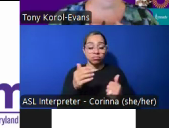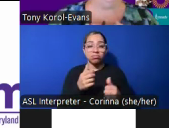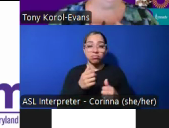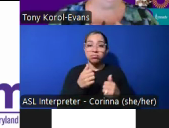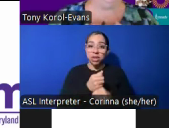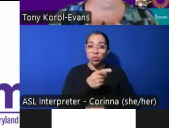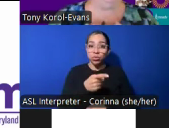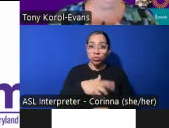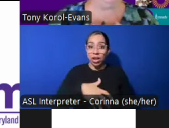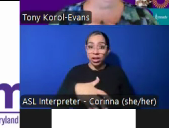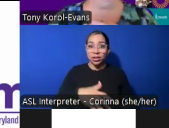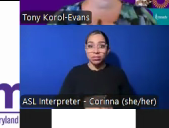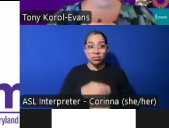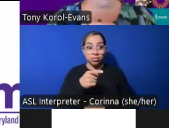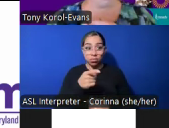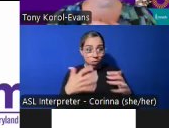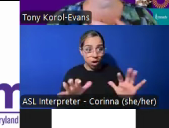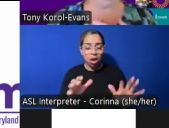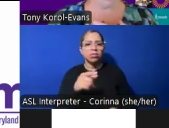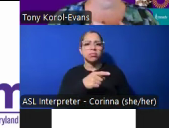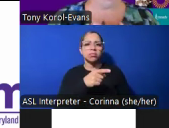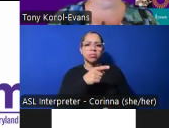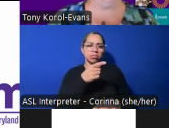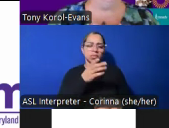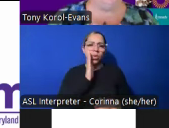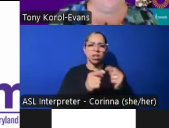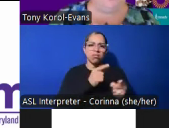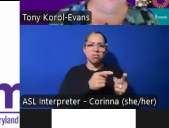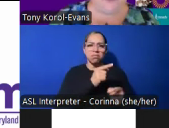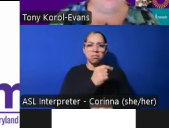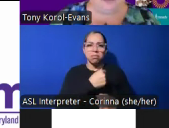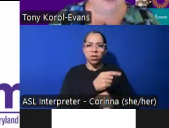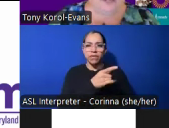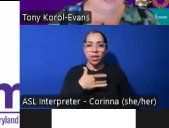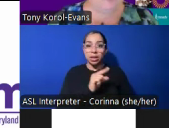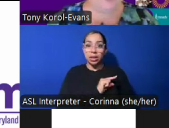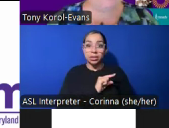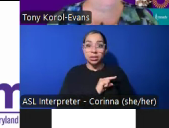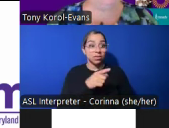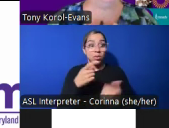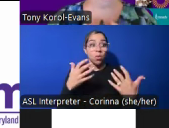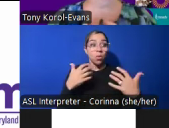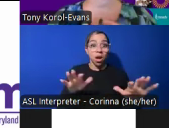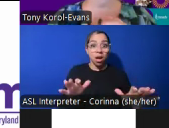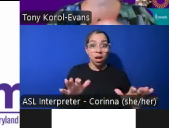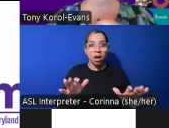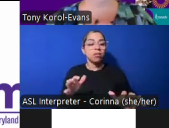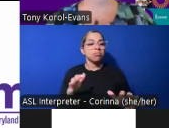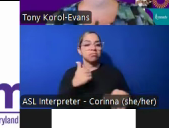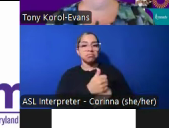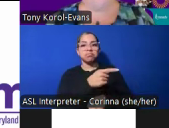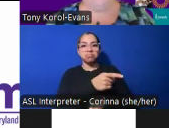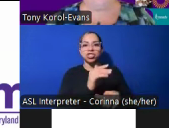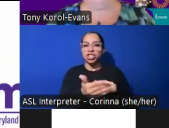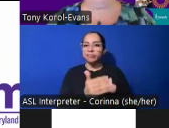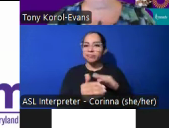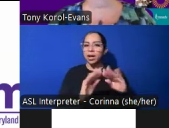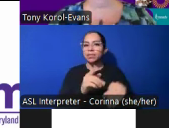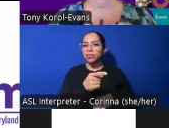for not wanting to become pregnant, accusing them of infidelity if they do not want to get pregnant. There's birth